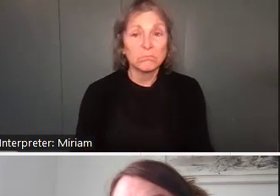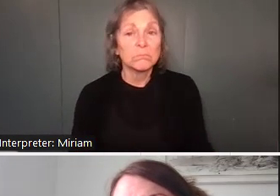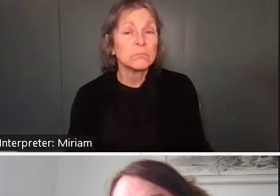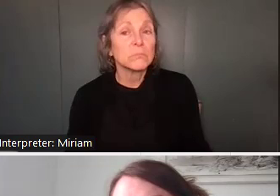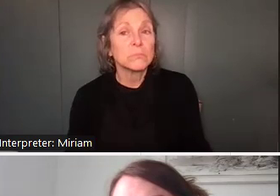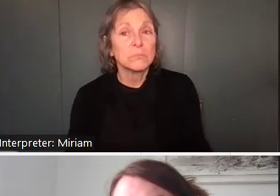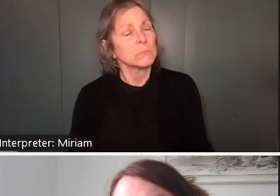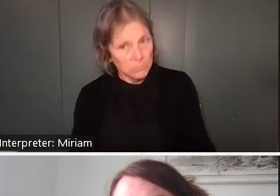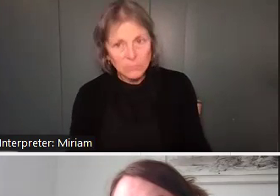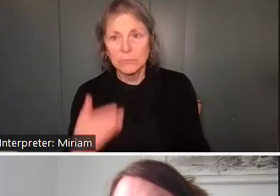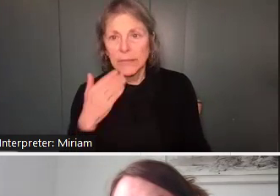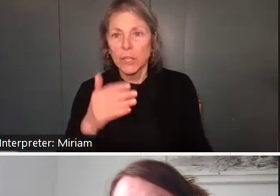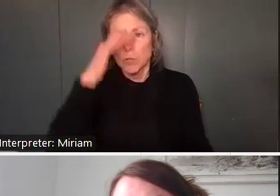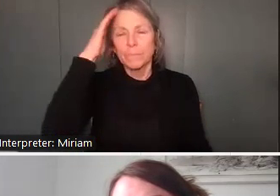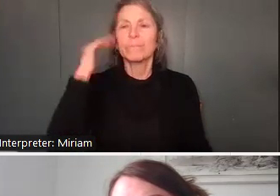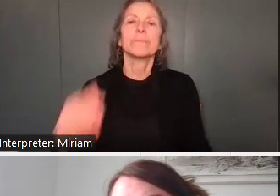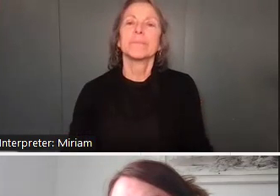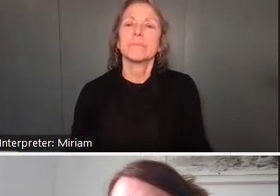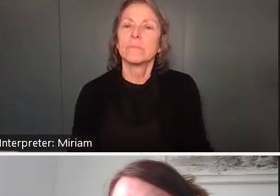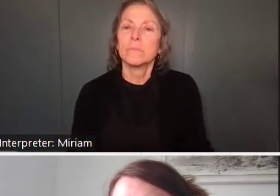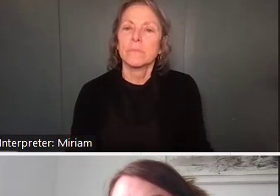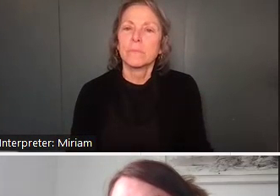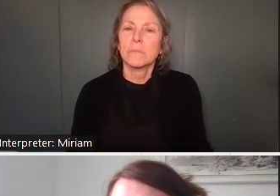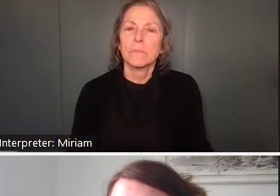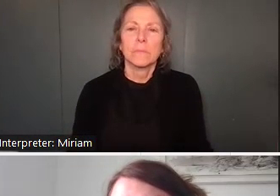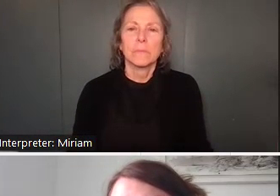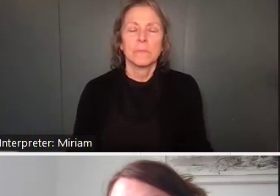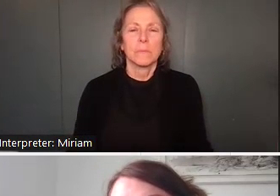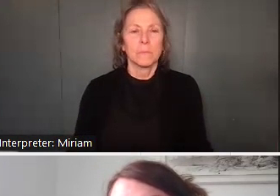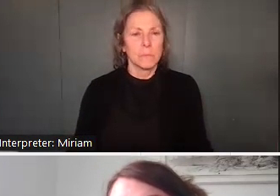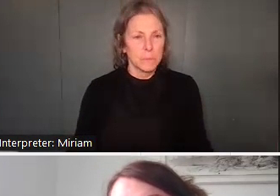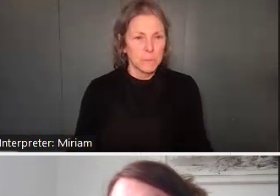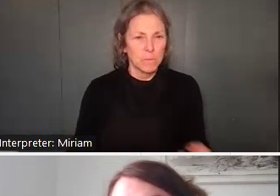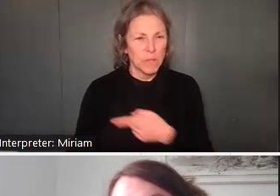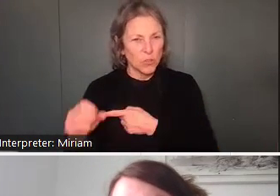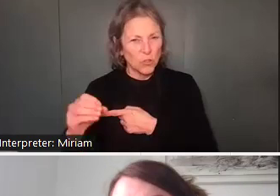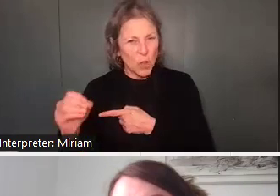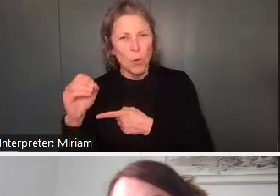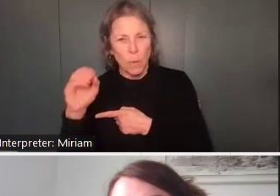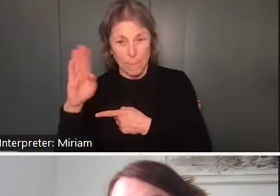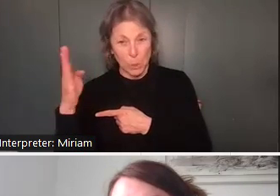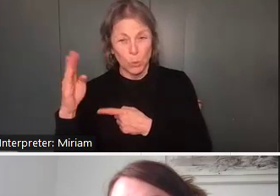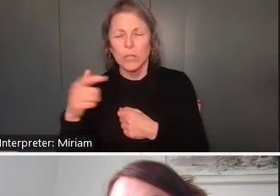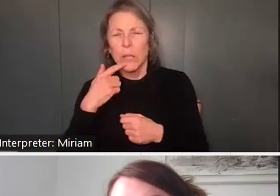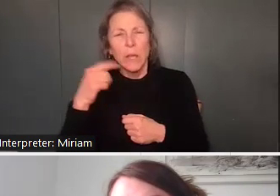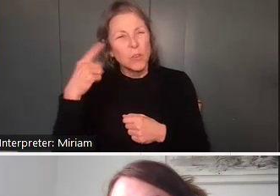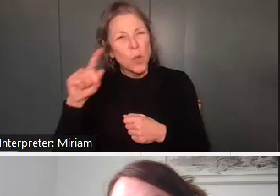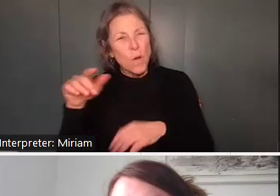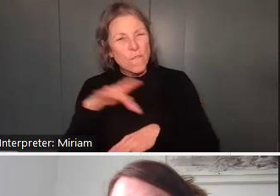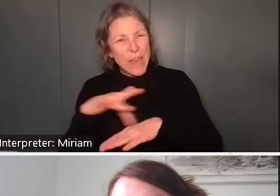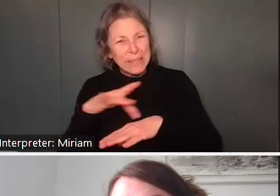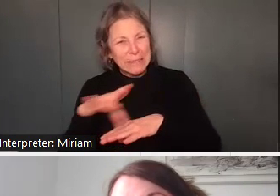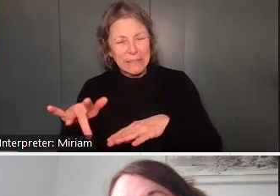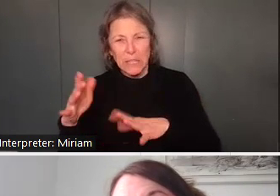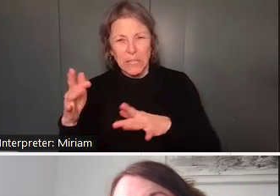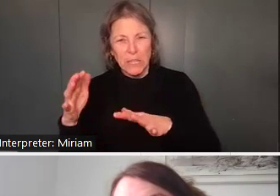Thank you. In Just terms of the three vacancies, is there a particular area that we're trying to go, like